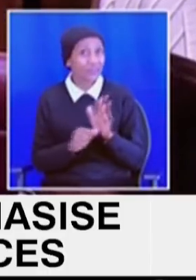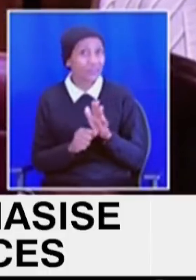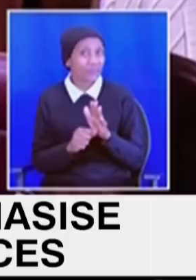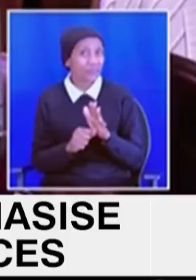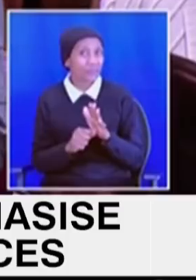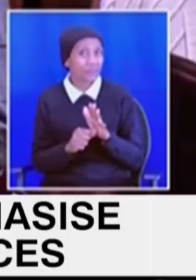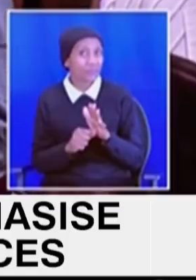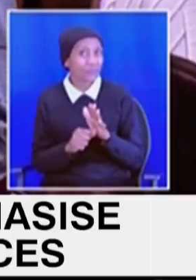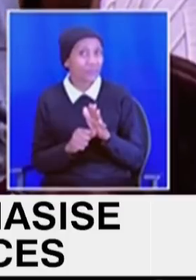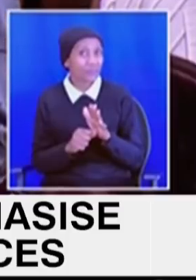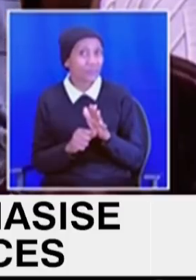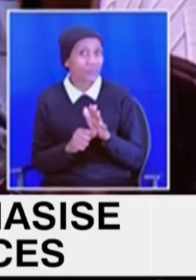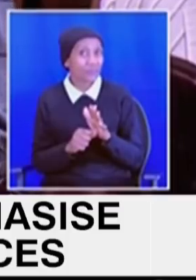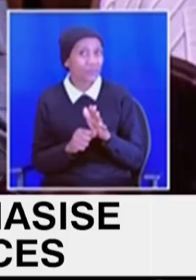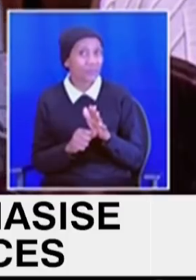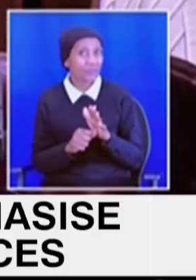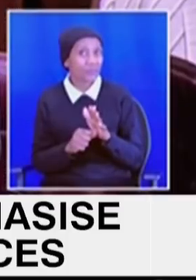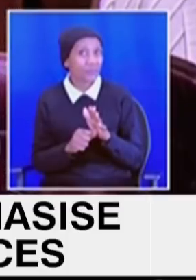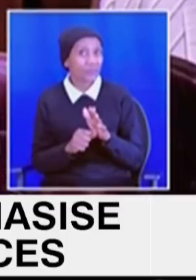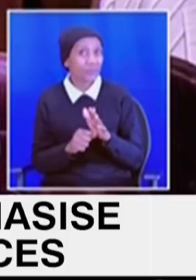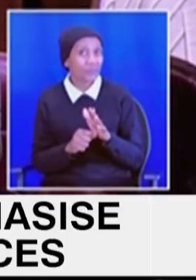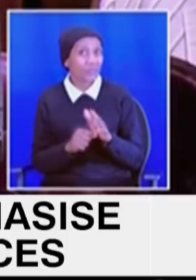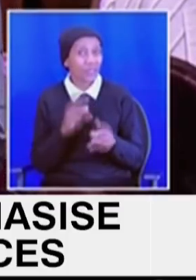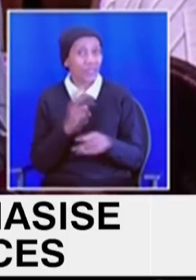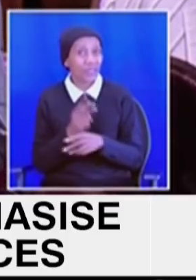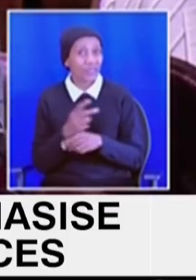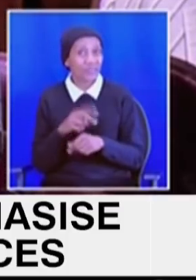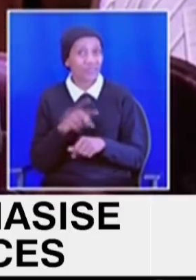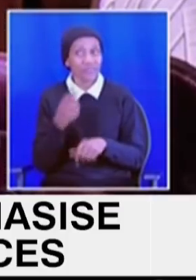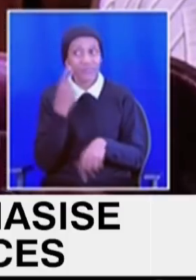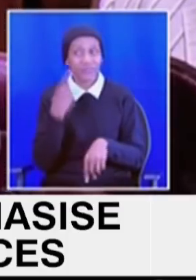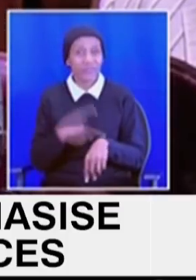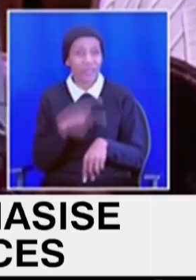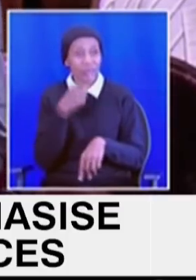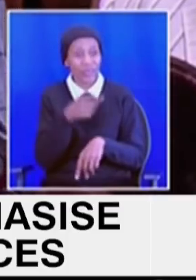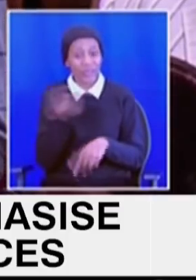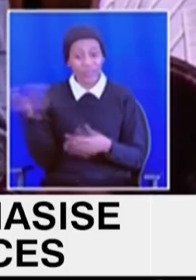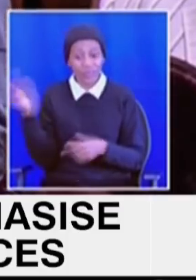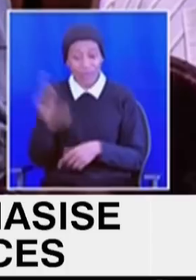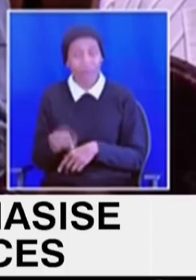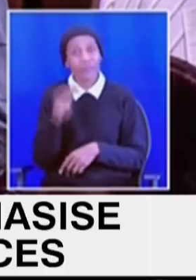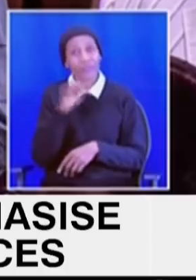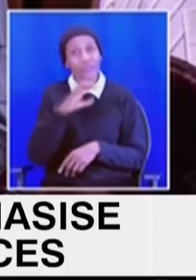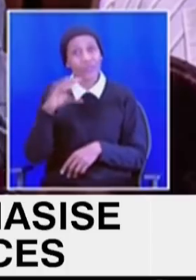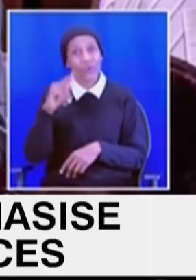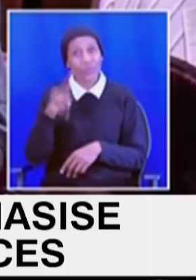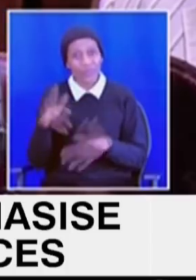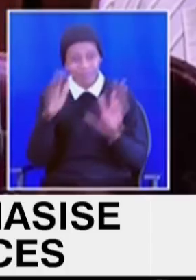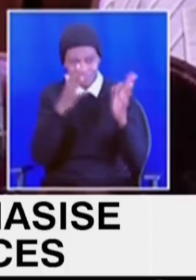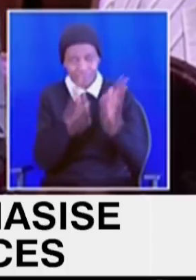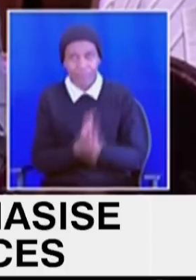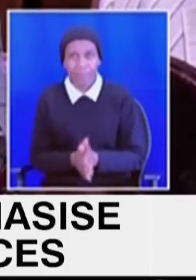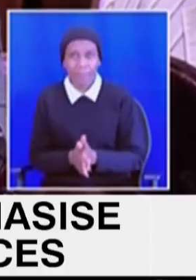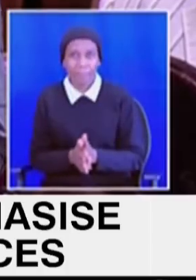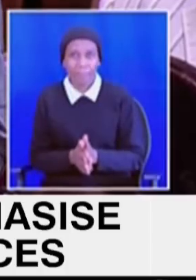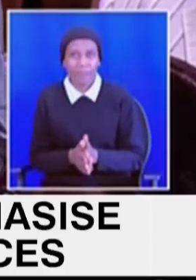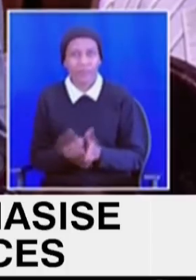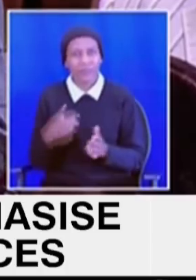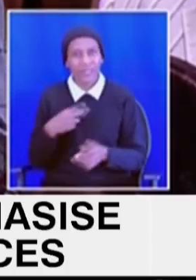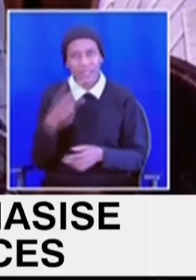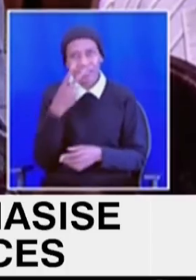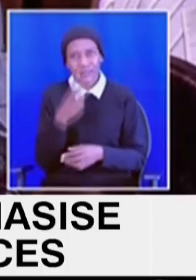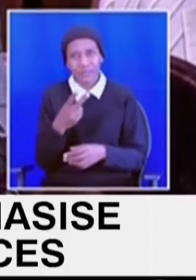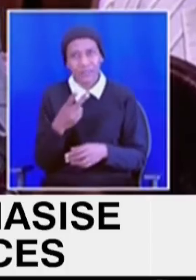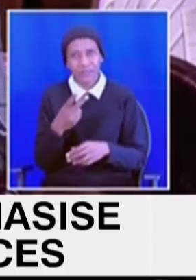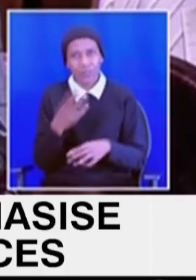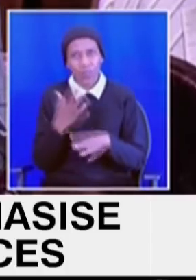also your maiden question and answer session in the National Council of Provinces. We note the various initiatives that